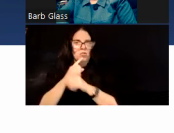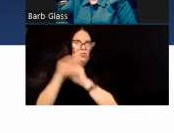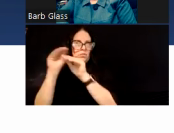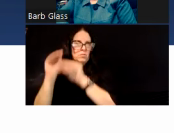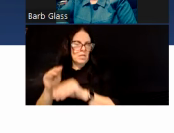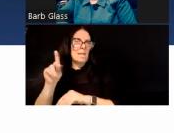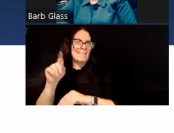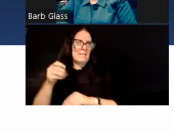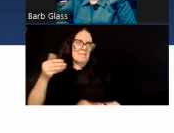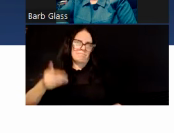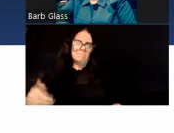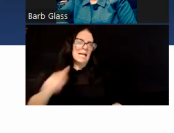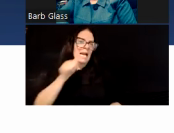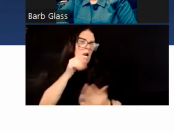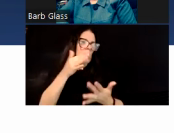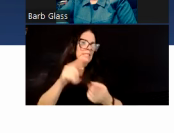regular basis.